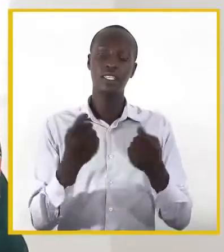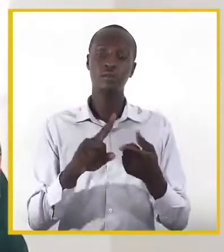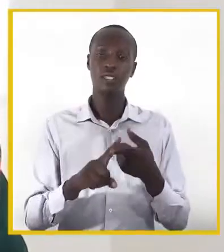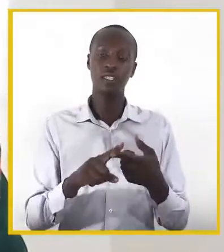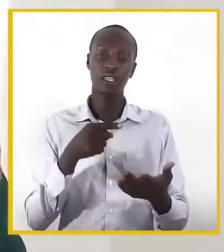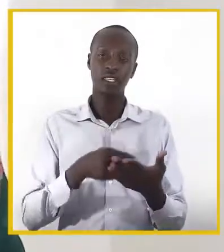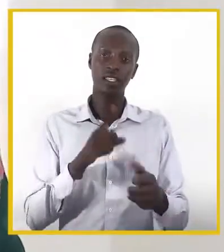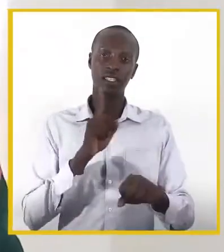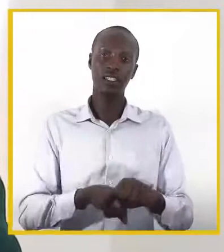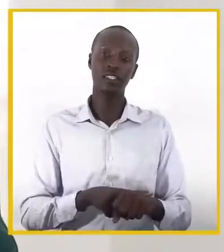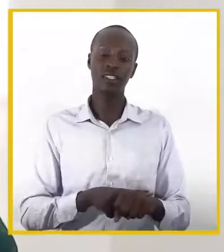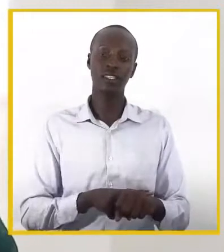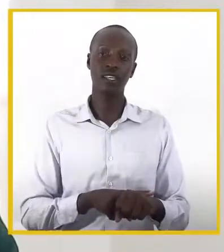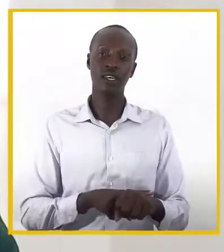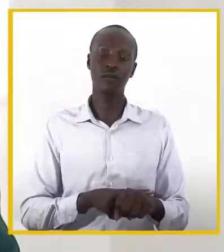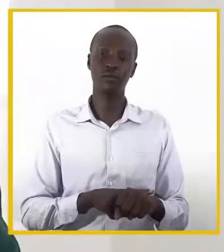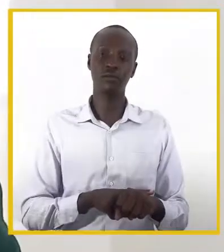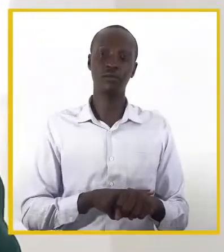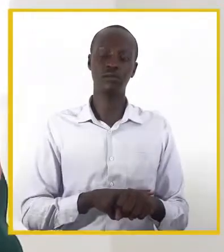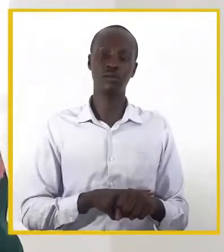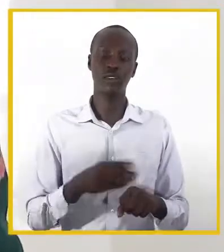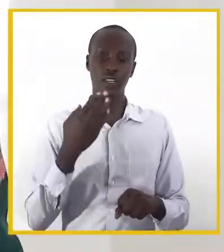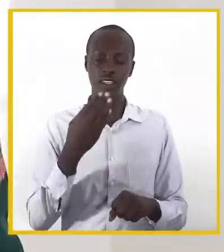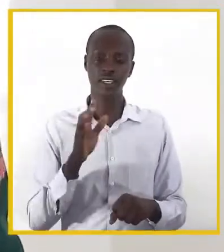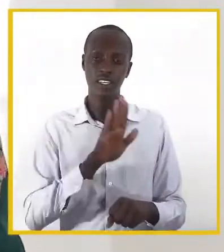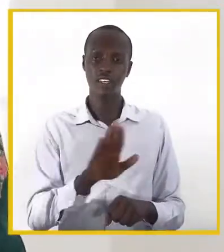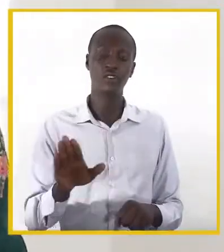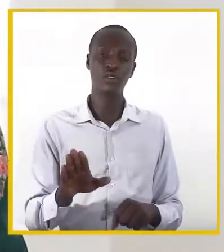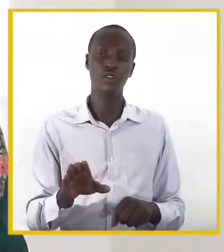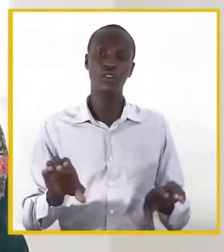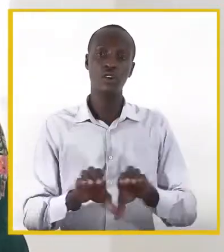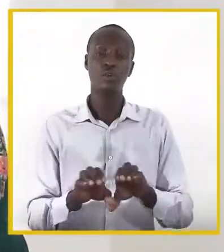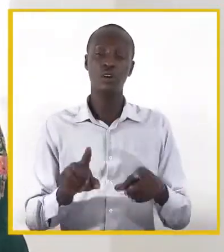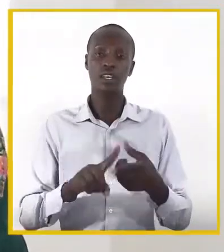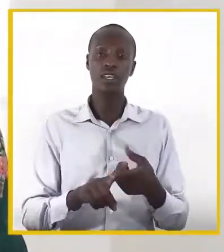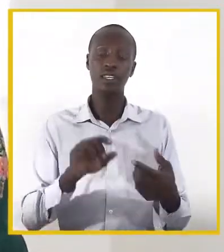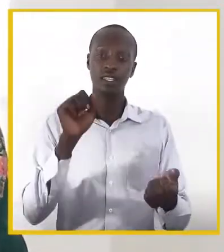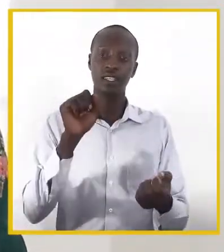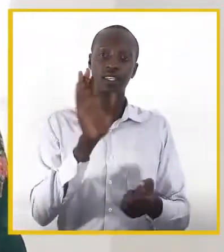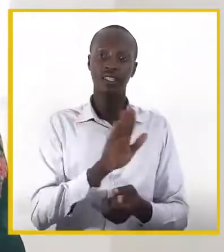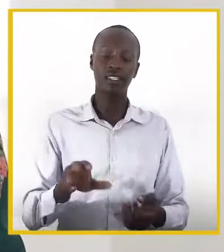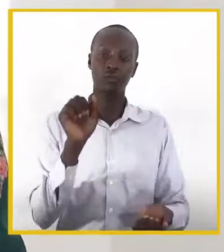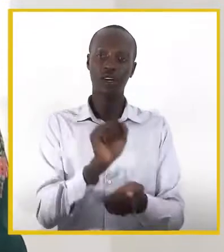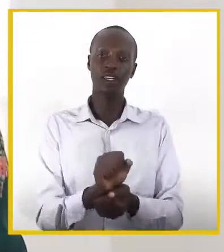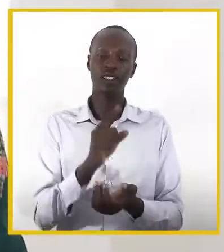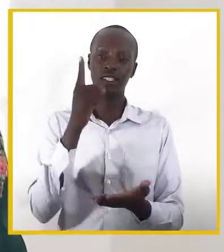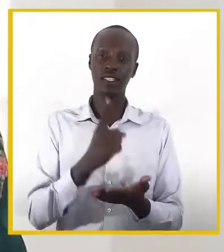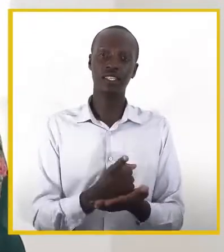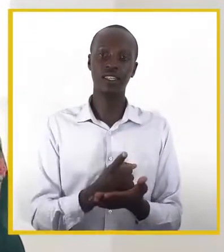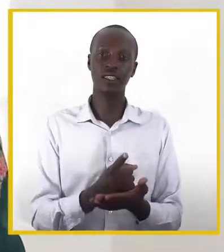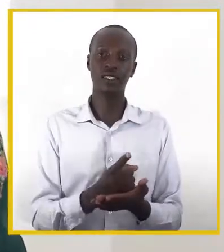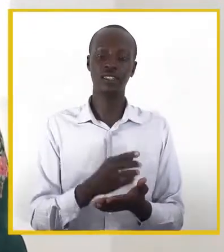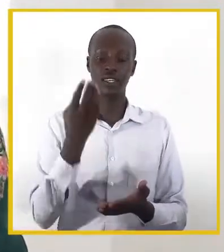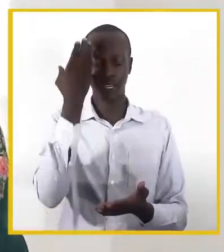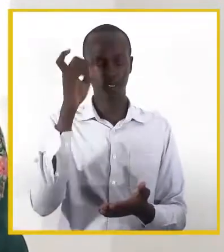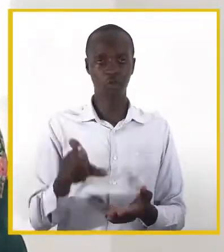time the efforts that has been made so far, the arrests of some of the gang leaders and some of those involved in